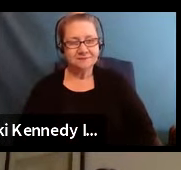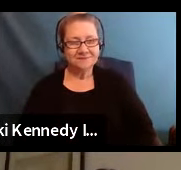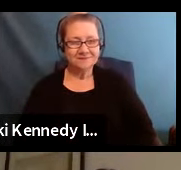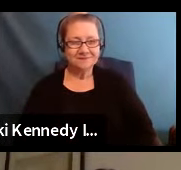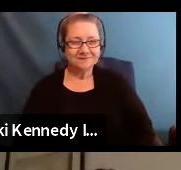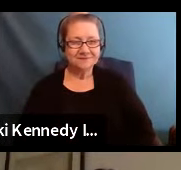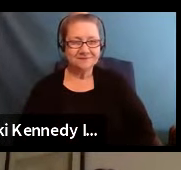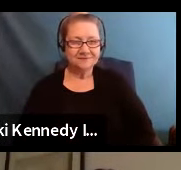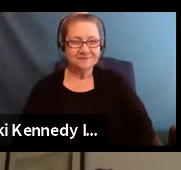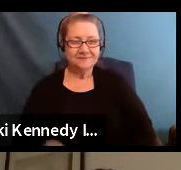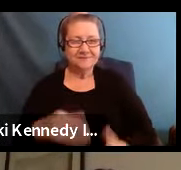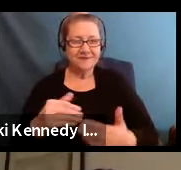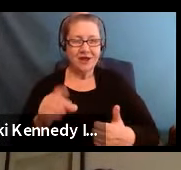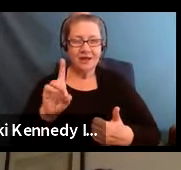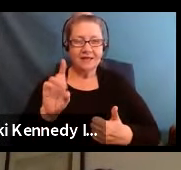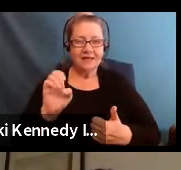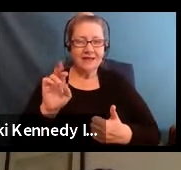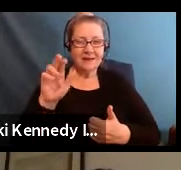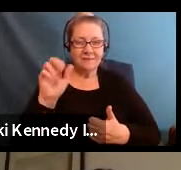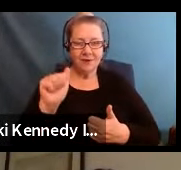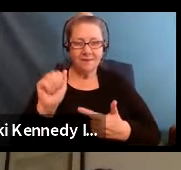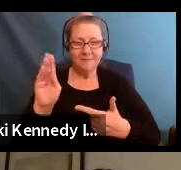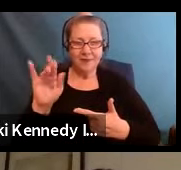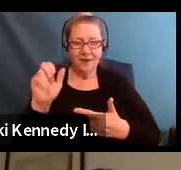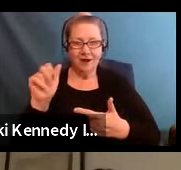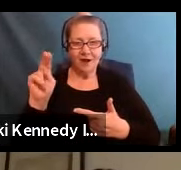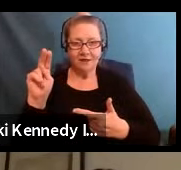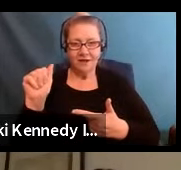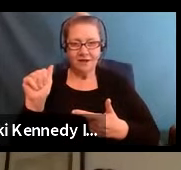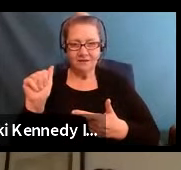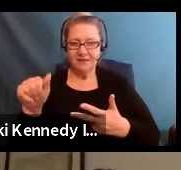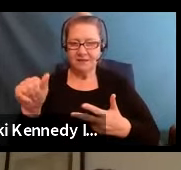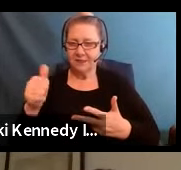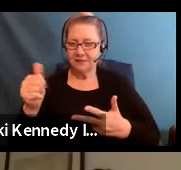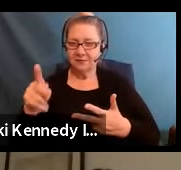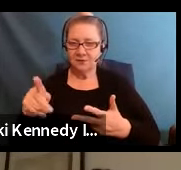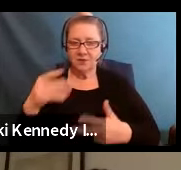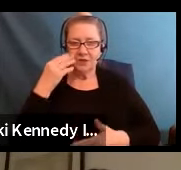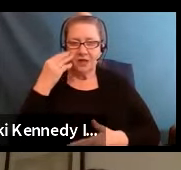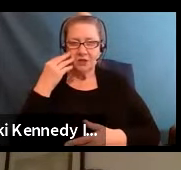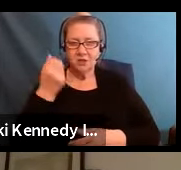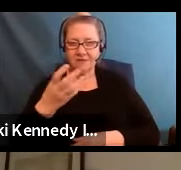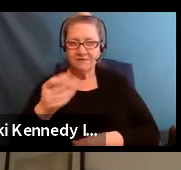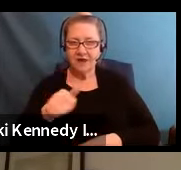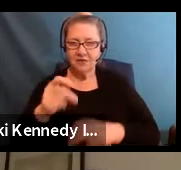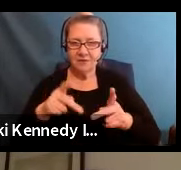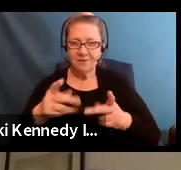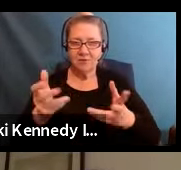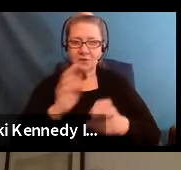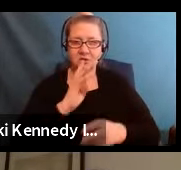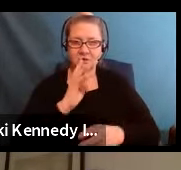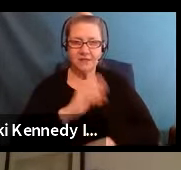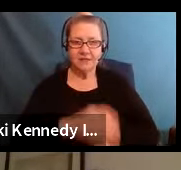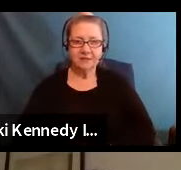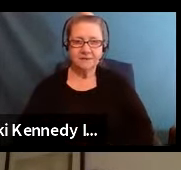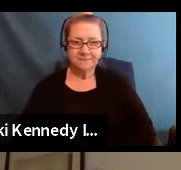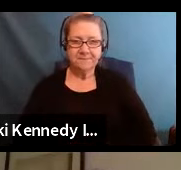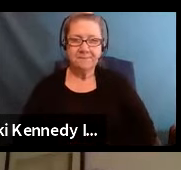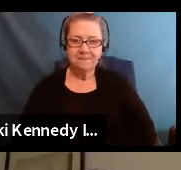go to Deborah and then Brianna and then Charles. And then I know we have a number of other people who would like to speak, and I think I have all of